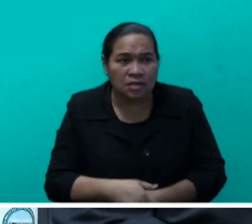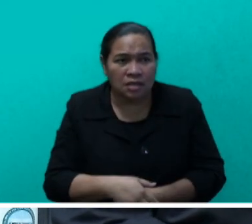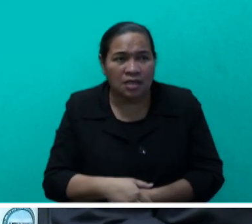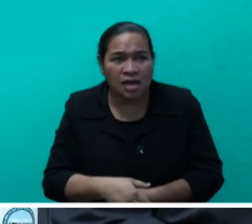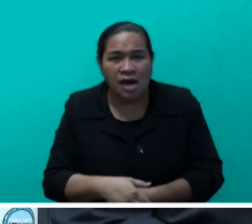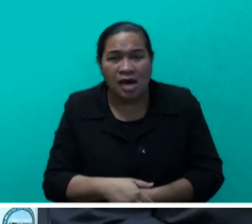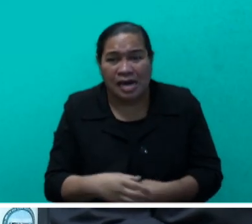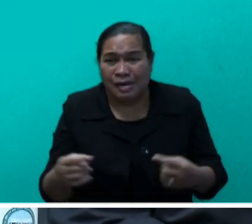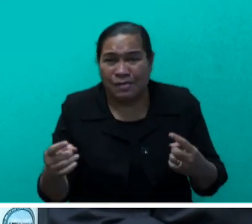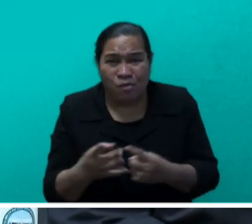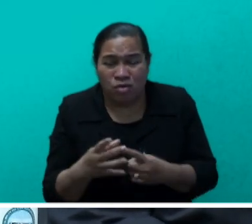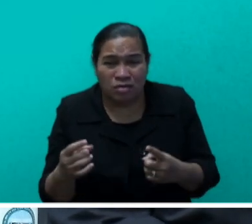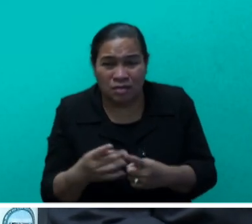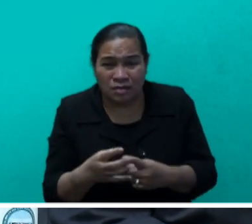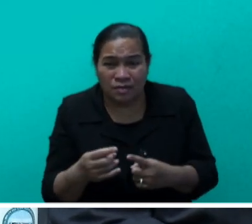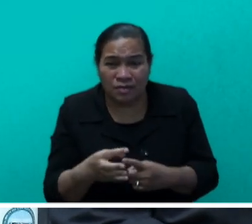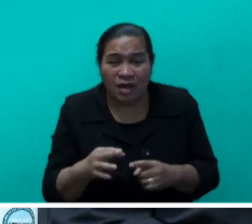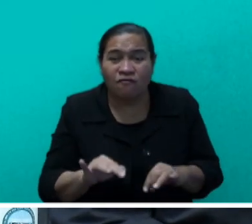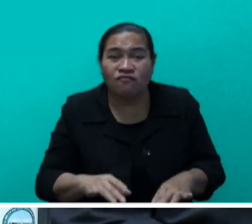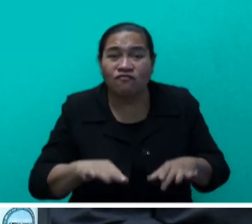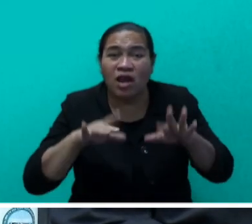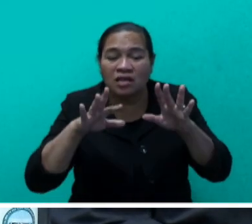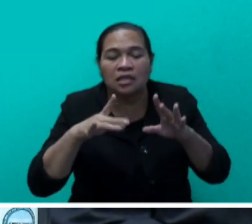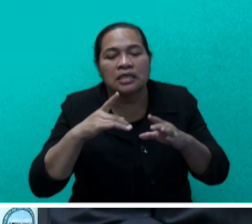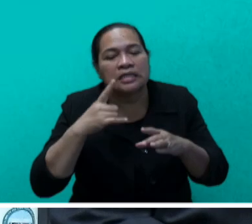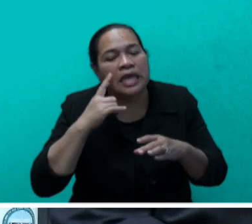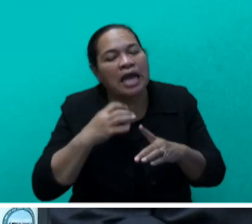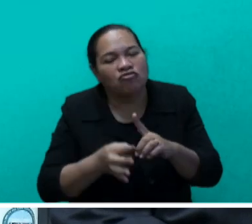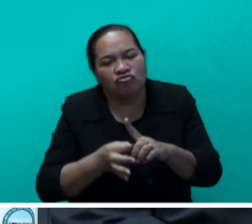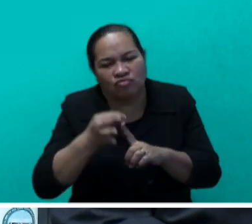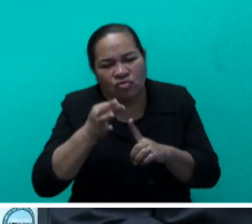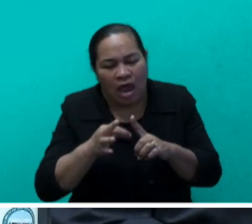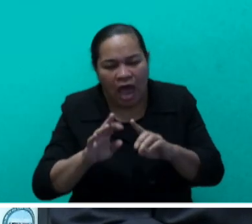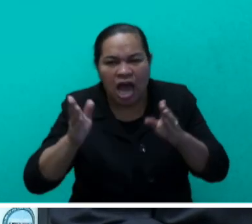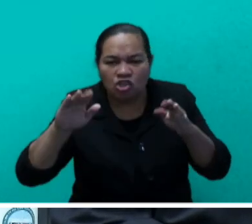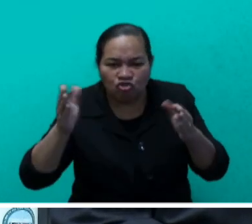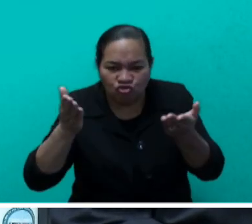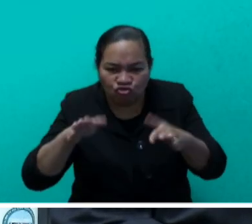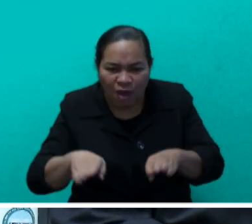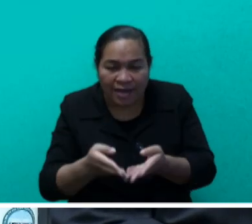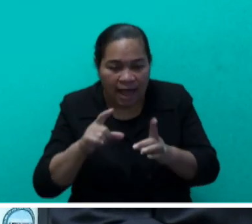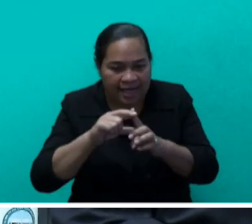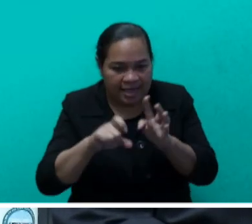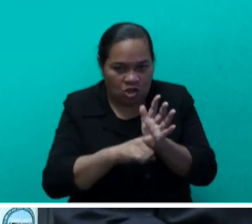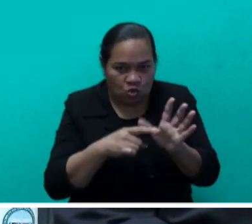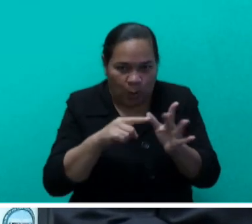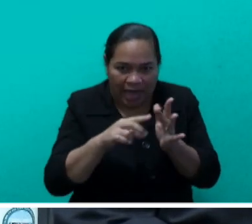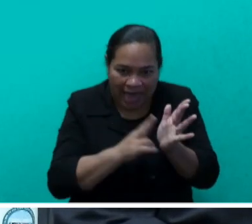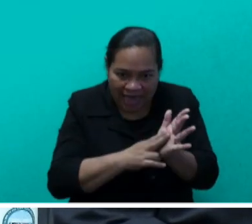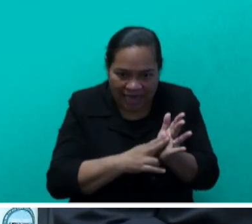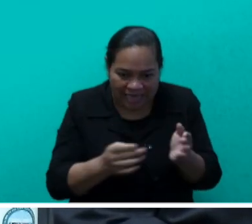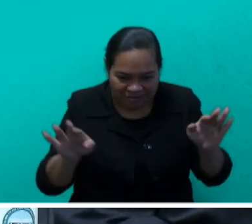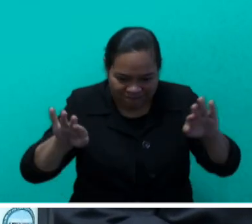critical strategies to address flooding in Rakiraki is improving the town's drainage system. Unfortunately, Rakiraki Town